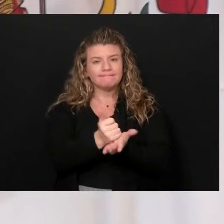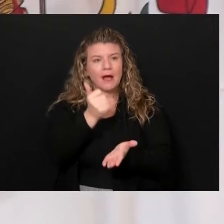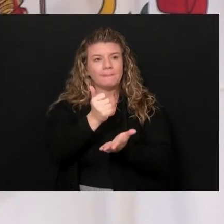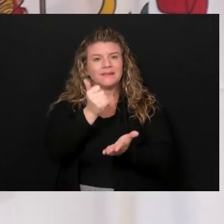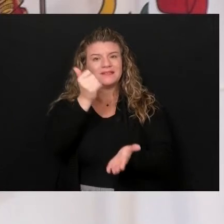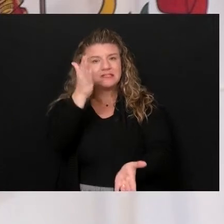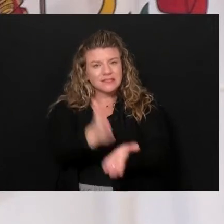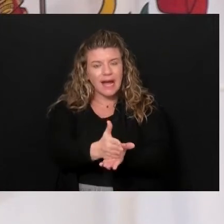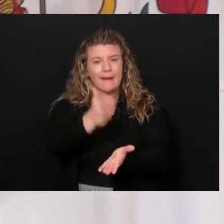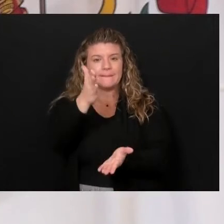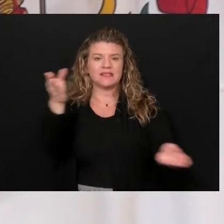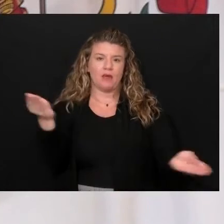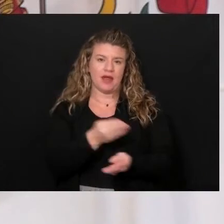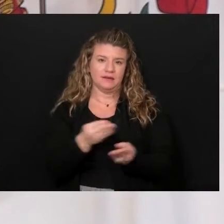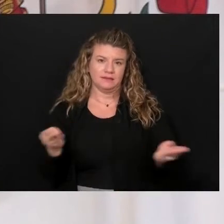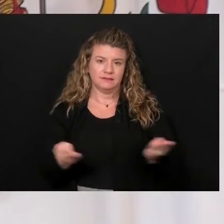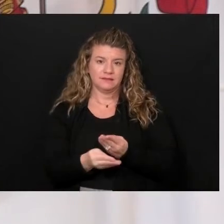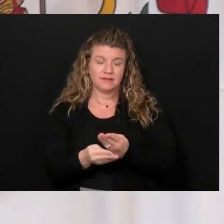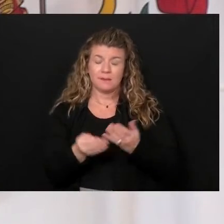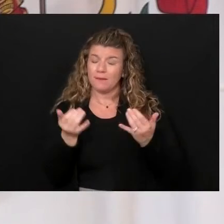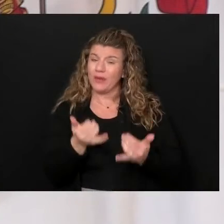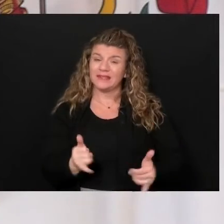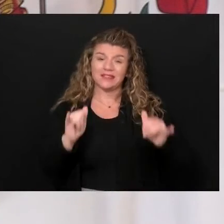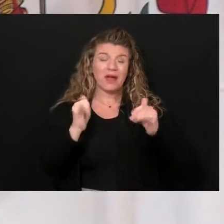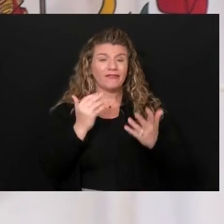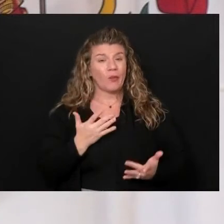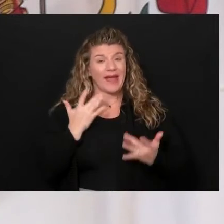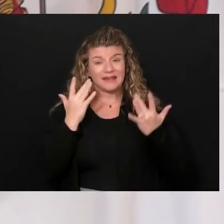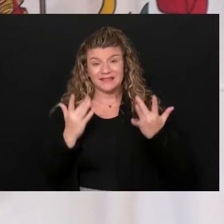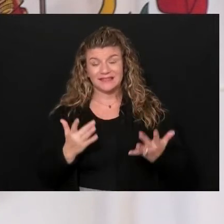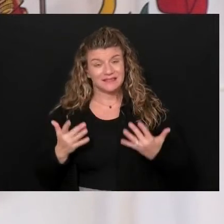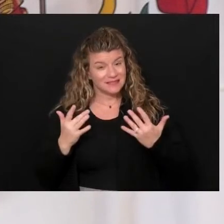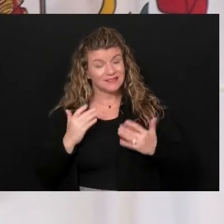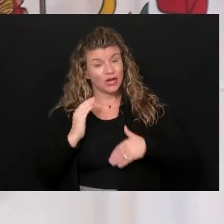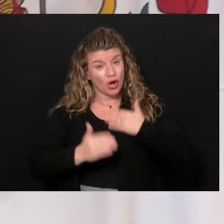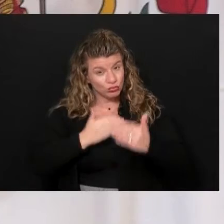thing, but we've still got a ways to go.